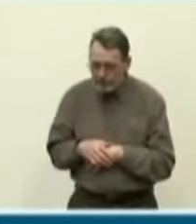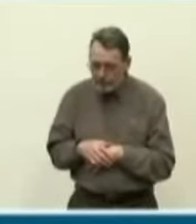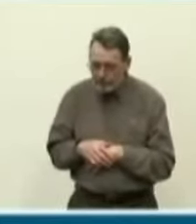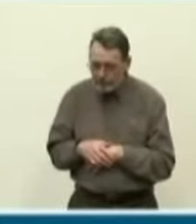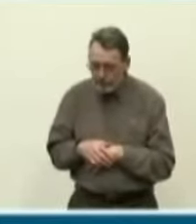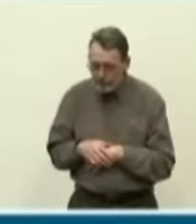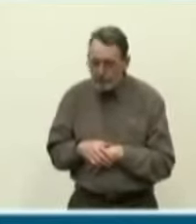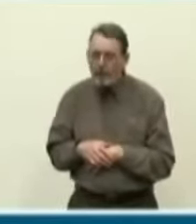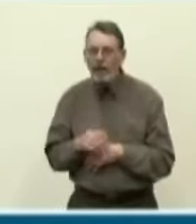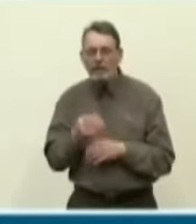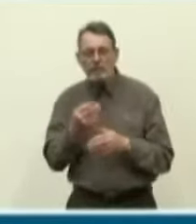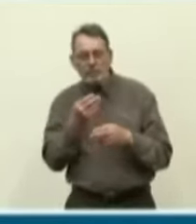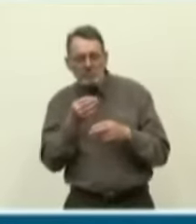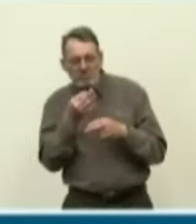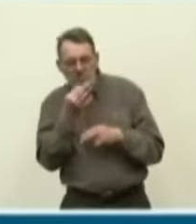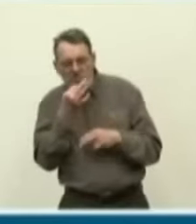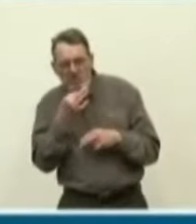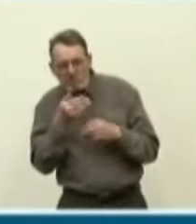of Bryant.